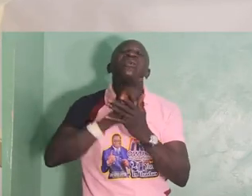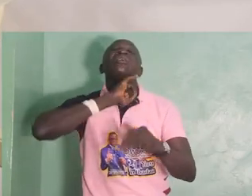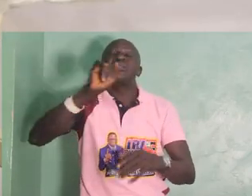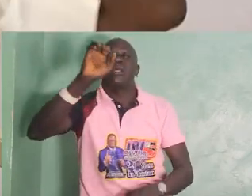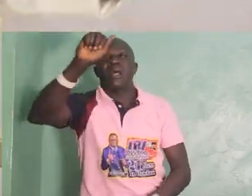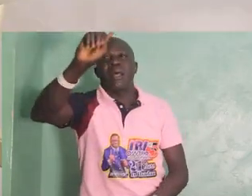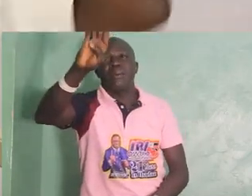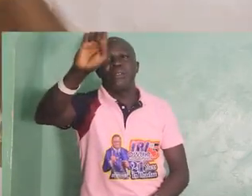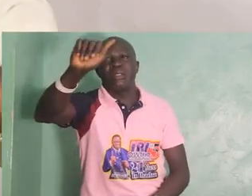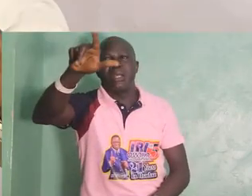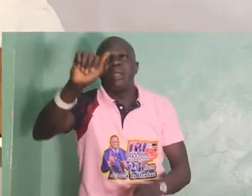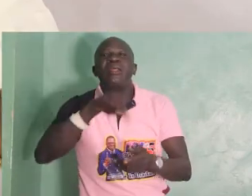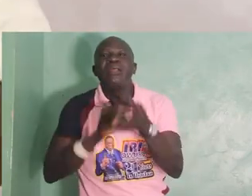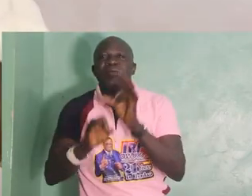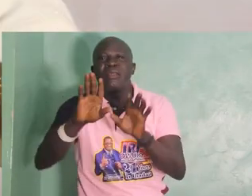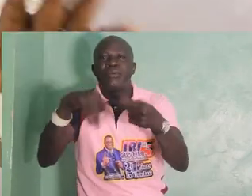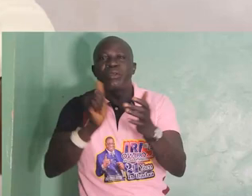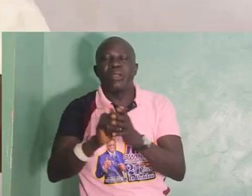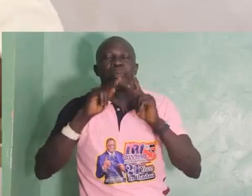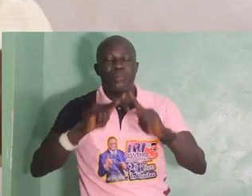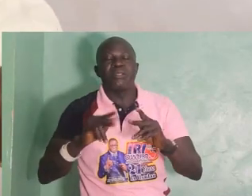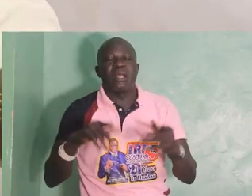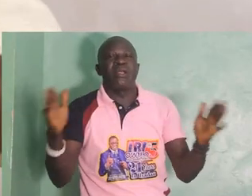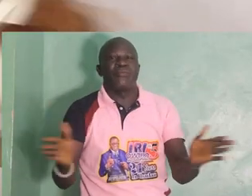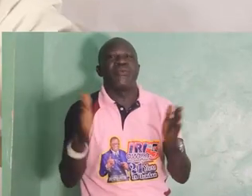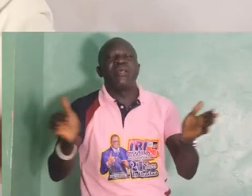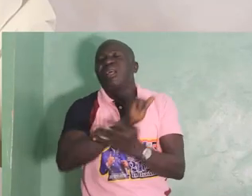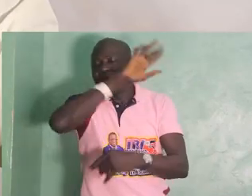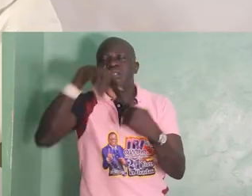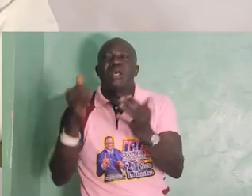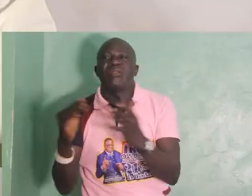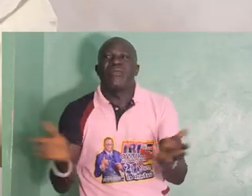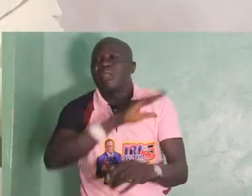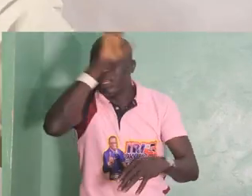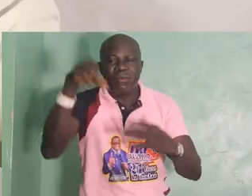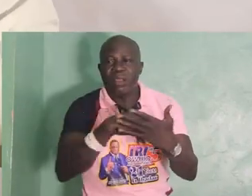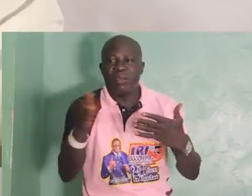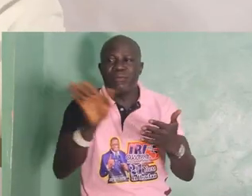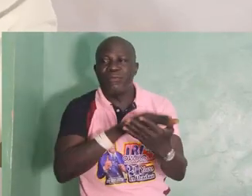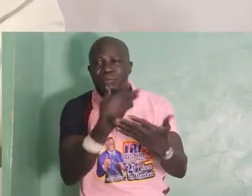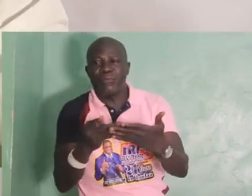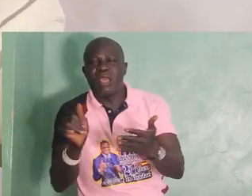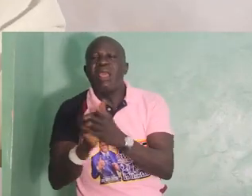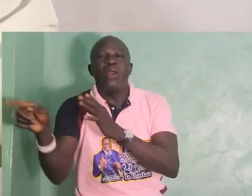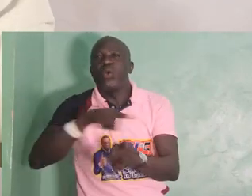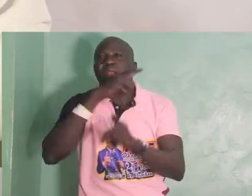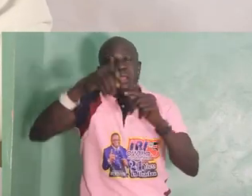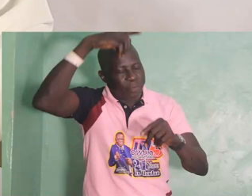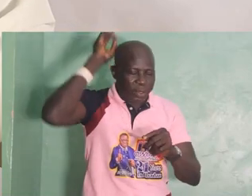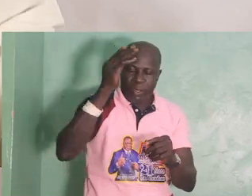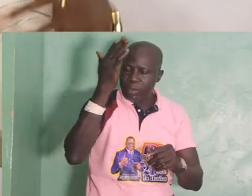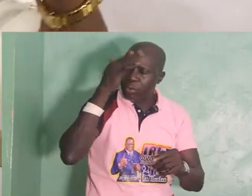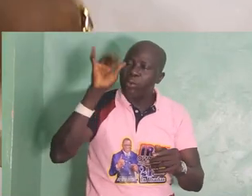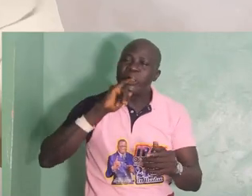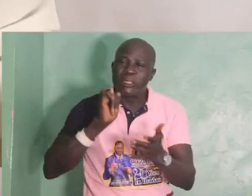is Absalom. He will give you a piece of advice. His advice will never fail. So nobody David is my baby. And when David